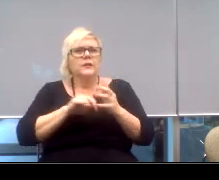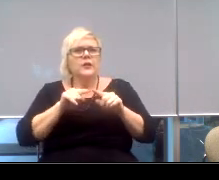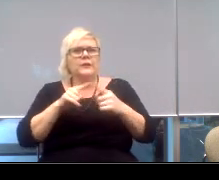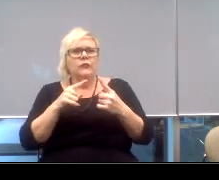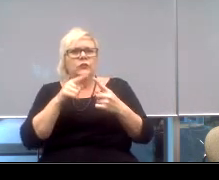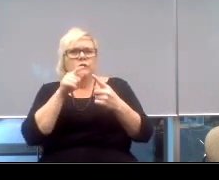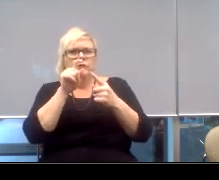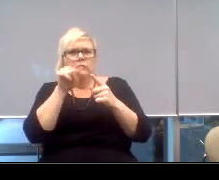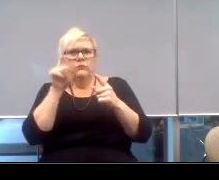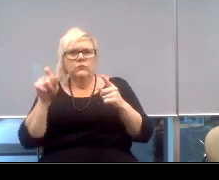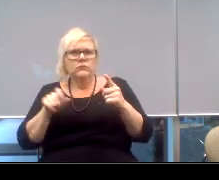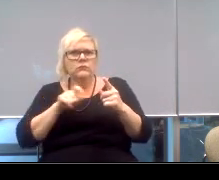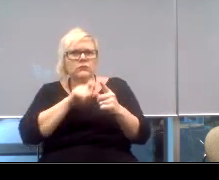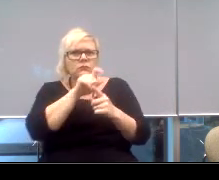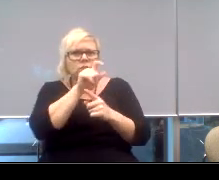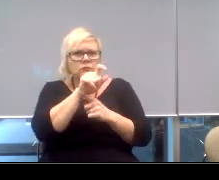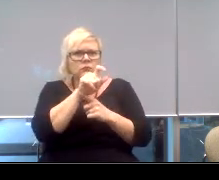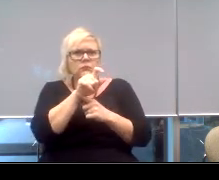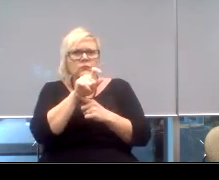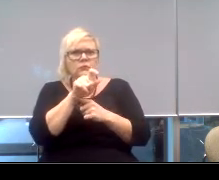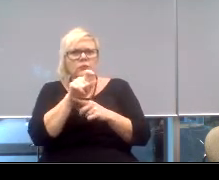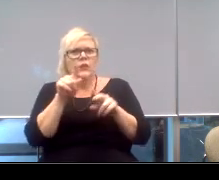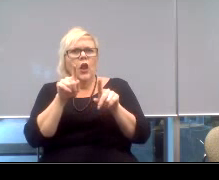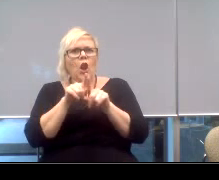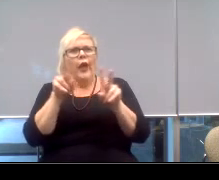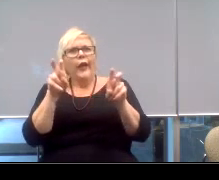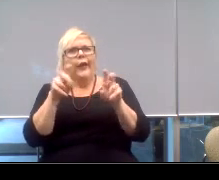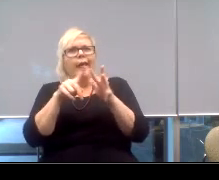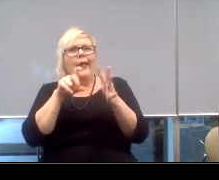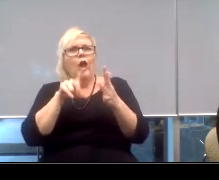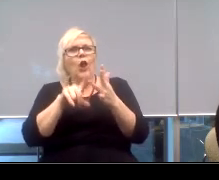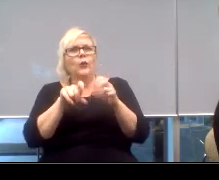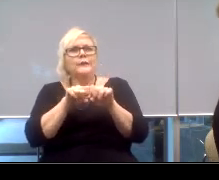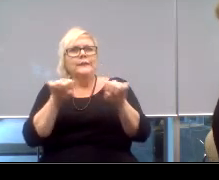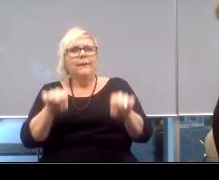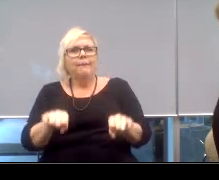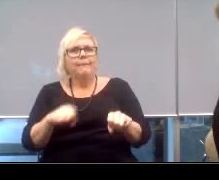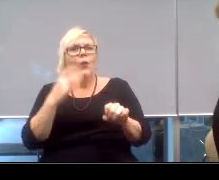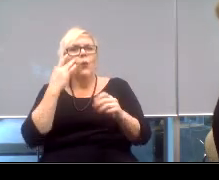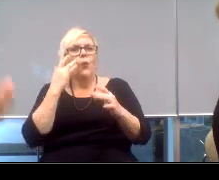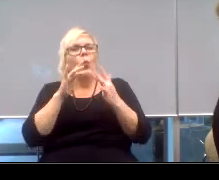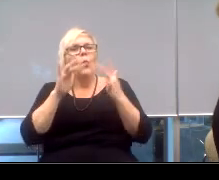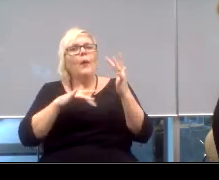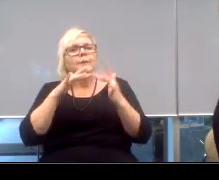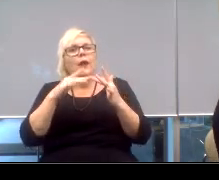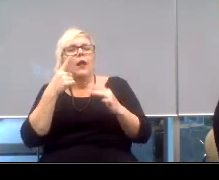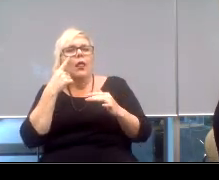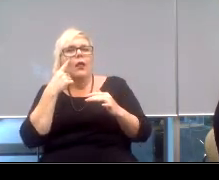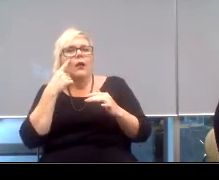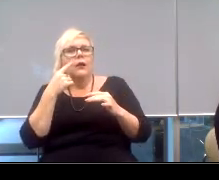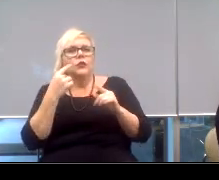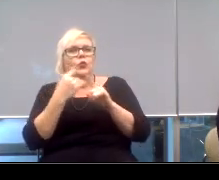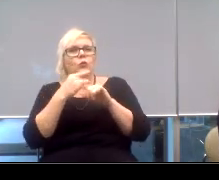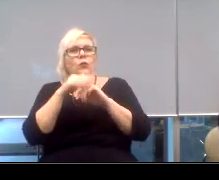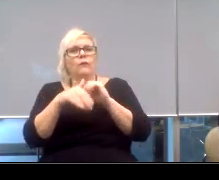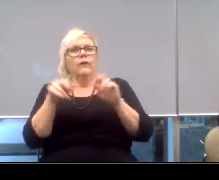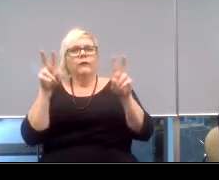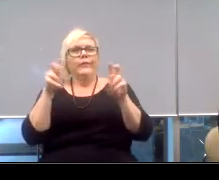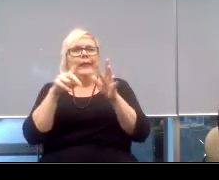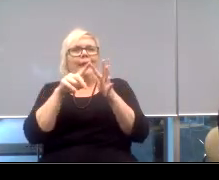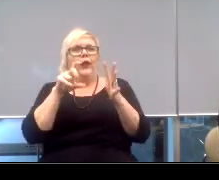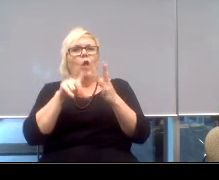We sometimes think of it as an ecosystem, and there is a slide you'll find on the website that talks about the ecosystem